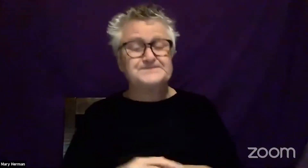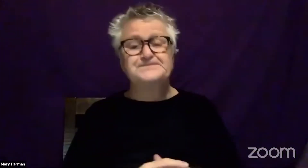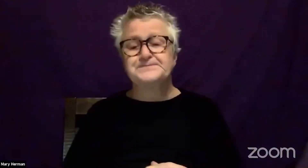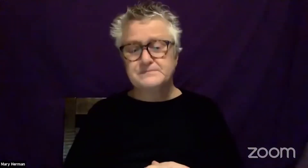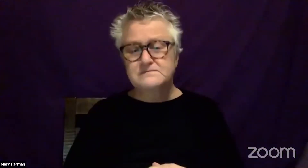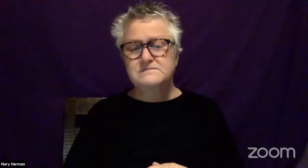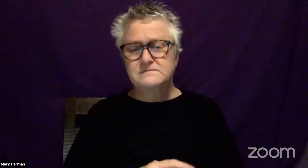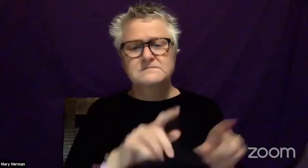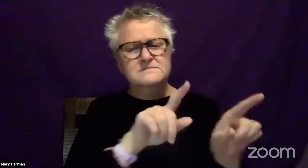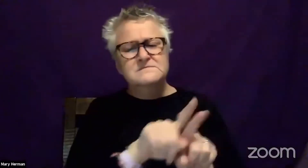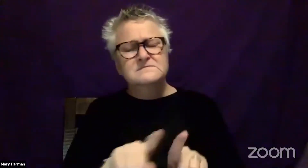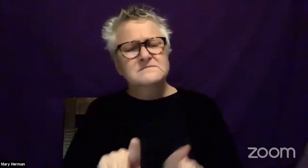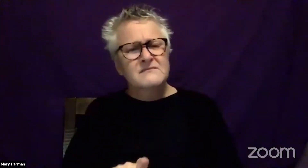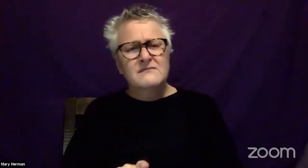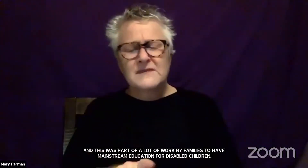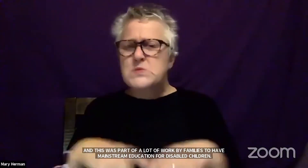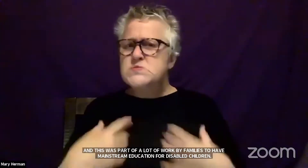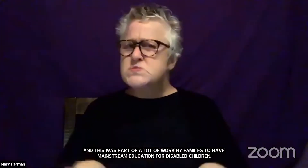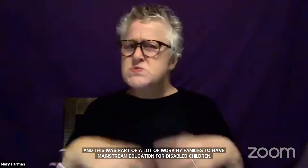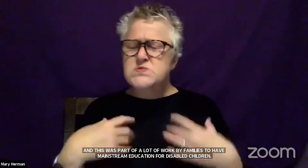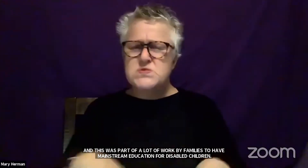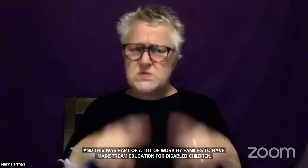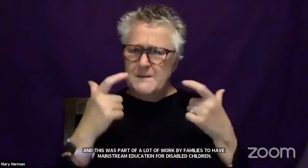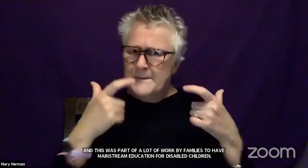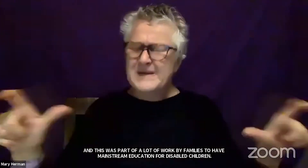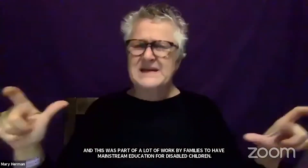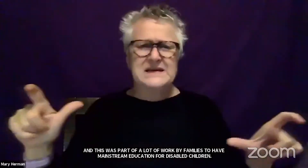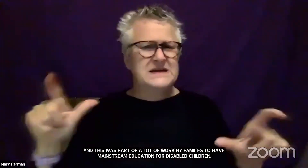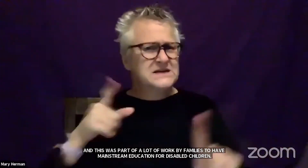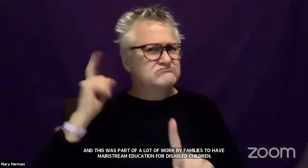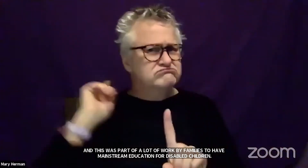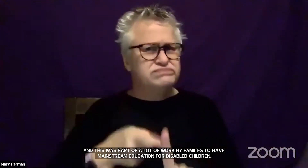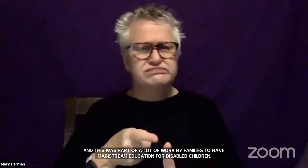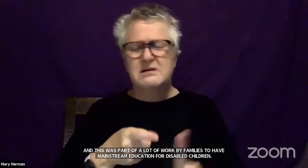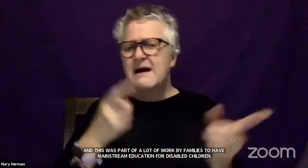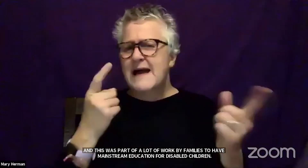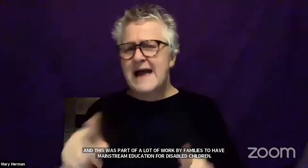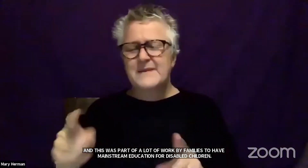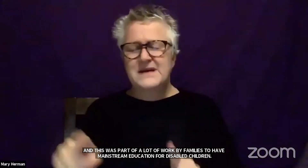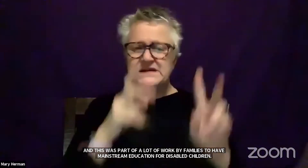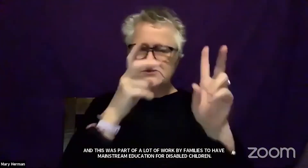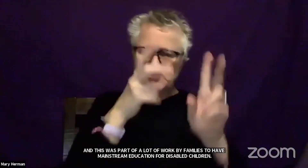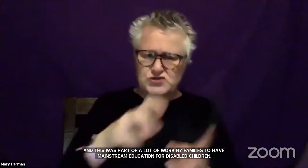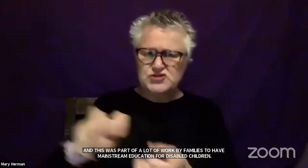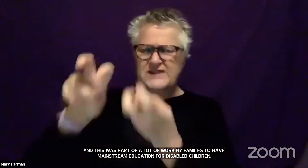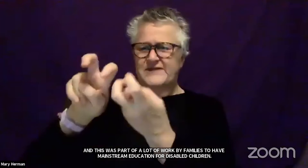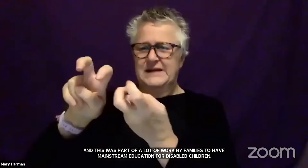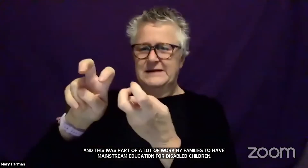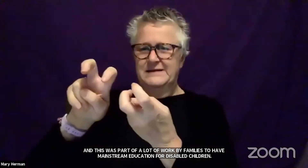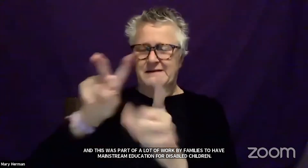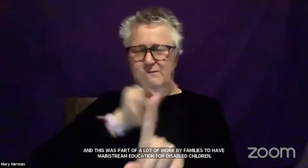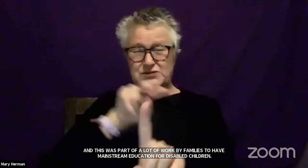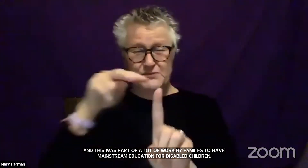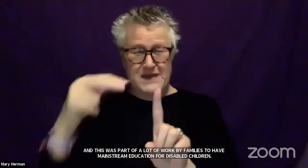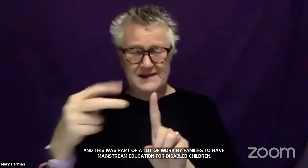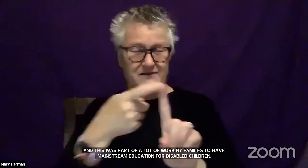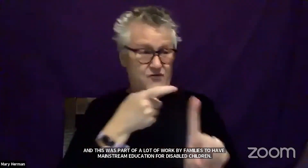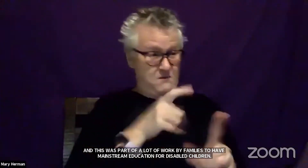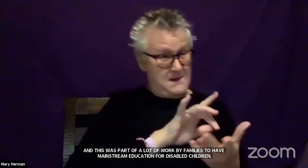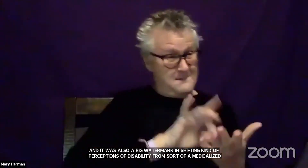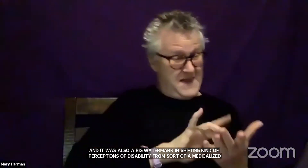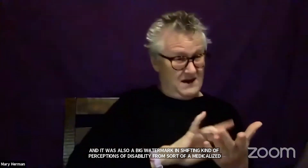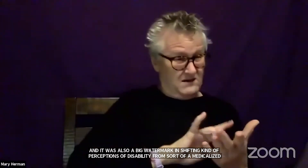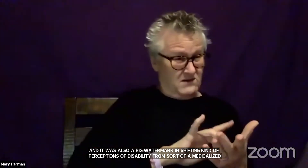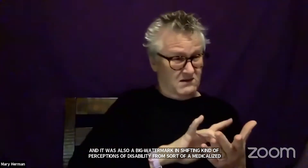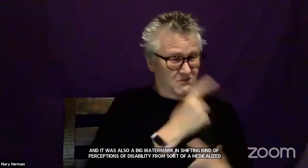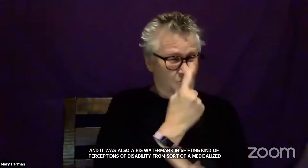also a big watermark in shifting kind of perceptions of disability from sort of a medicalized and individual